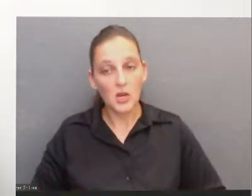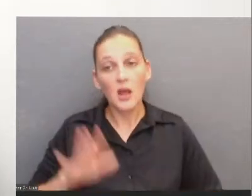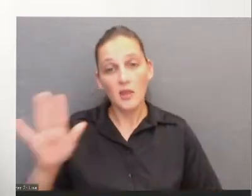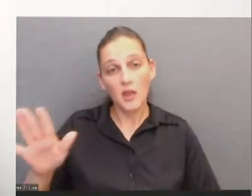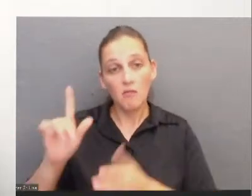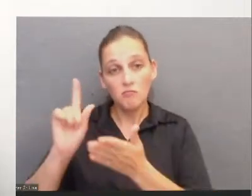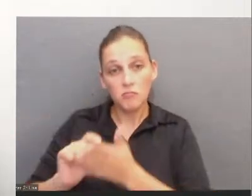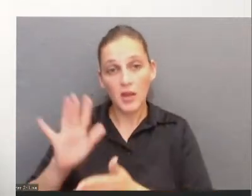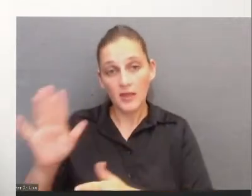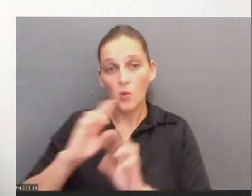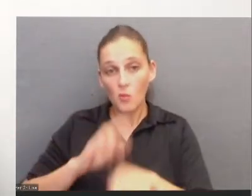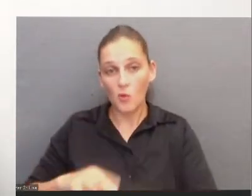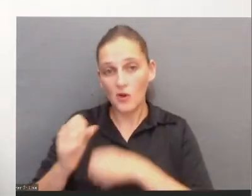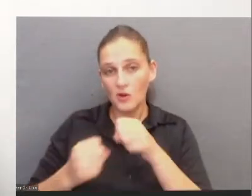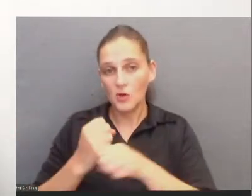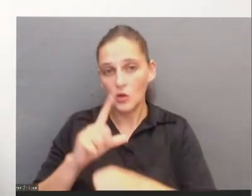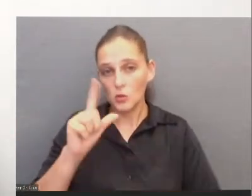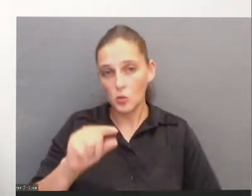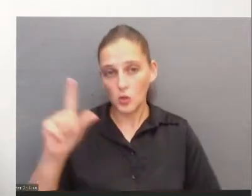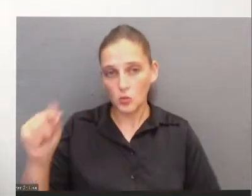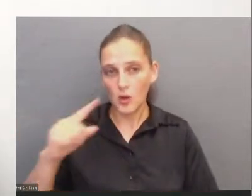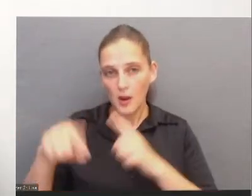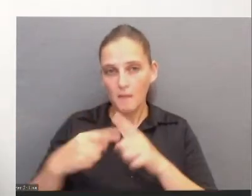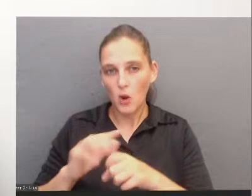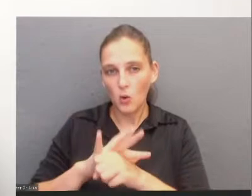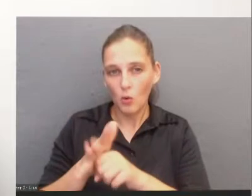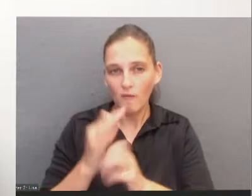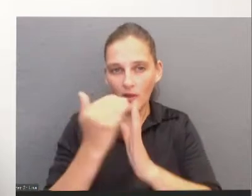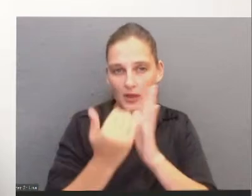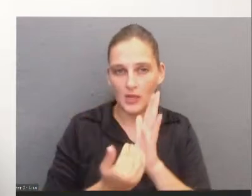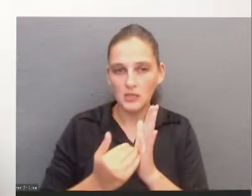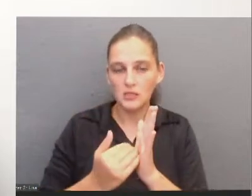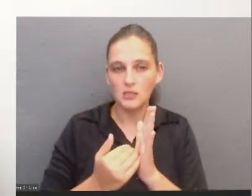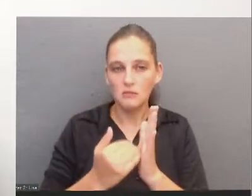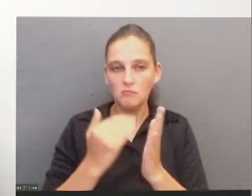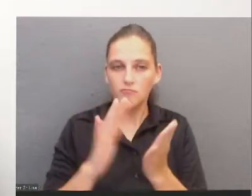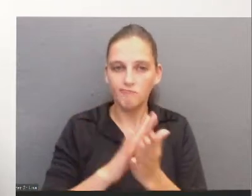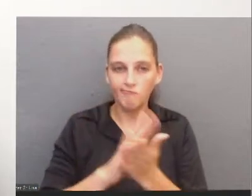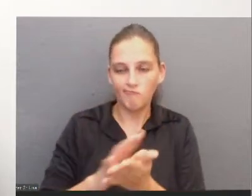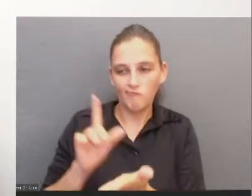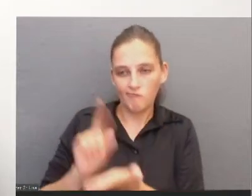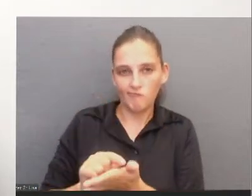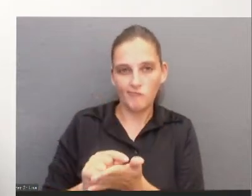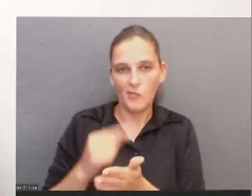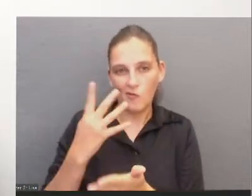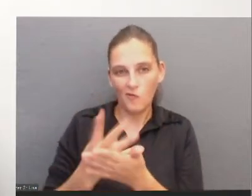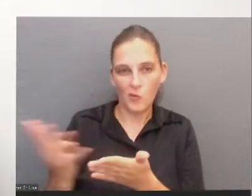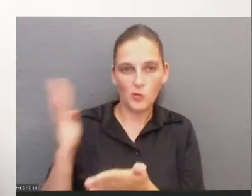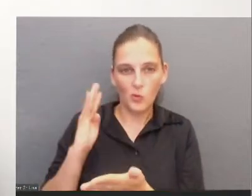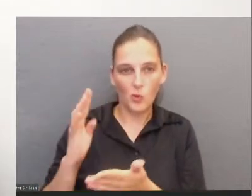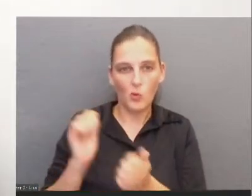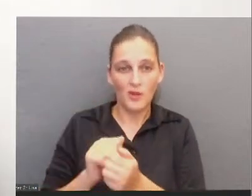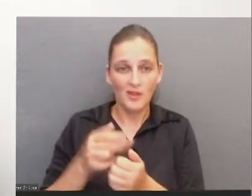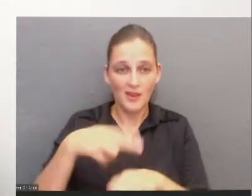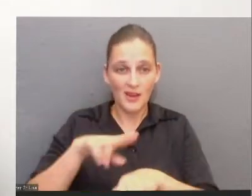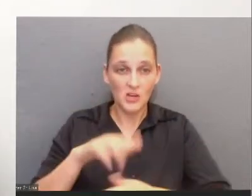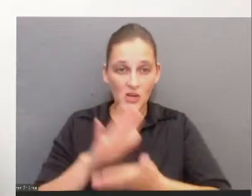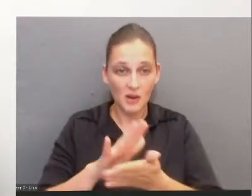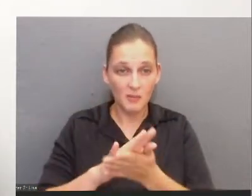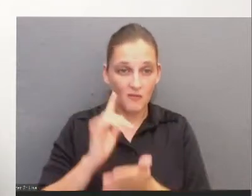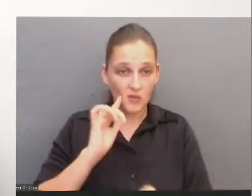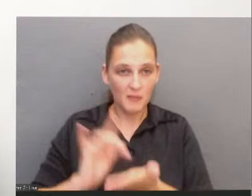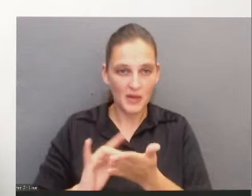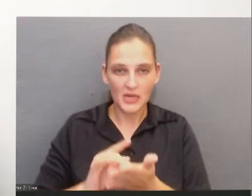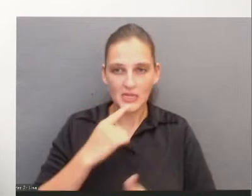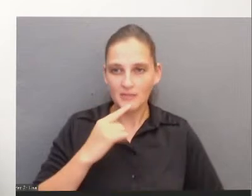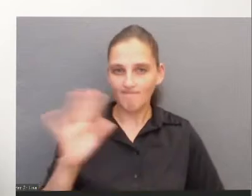lessons learned that was published about 4 weeks ago by the National Academy of Medicine also advises against SOFA. And yet, these 3 mentioned states use SOFA